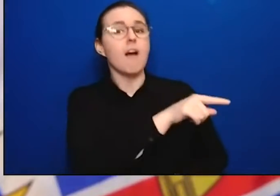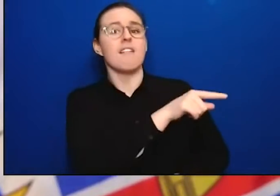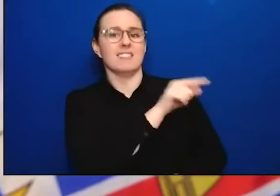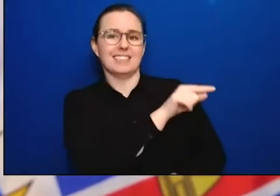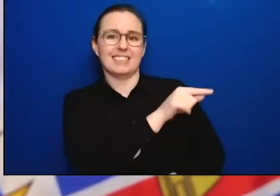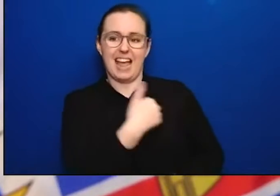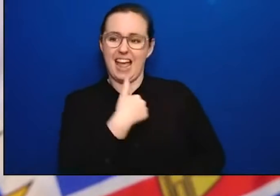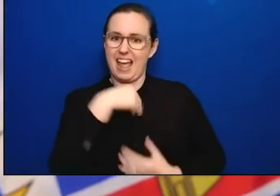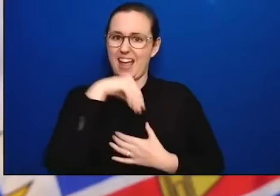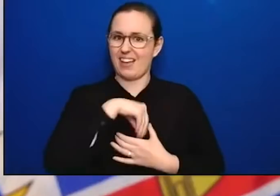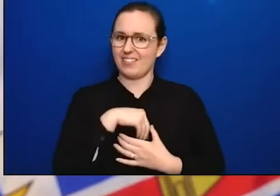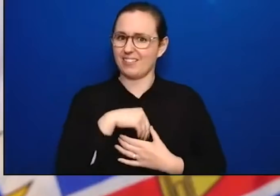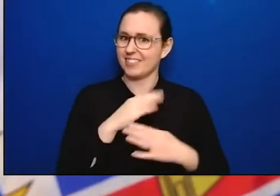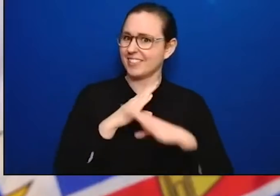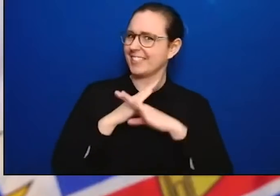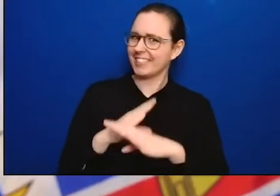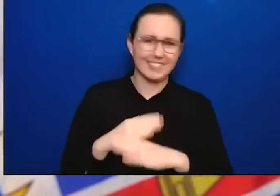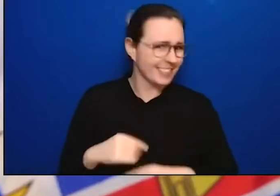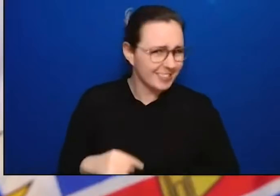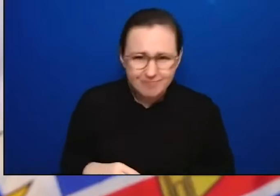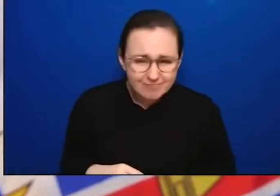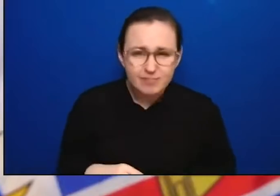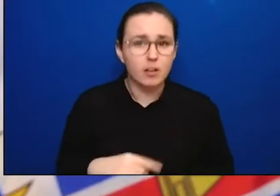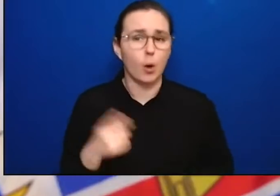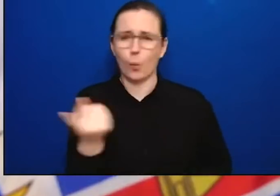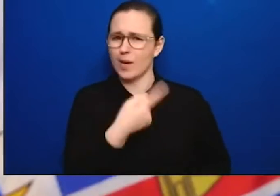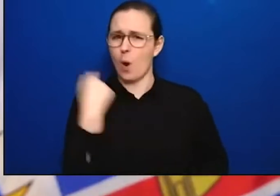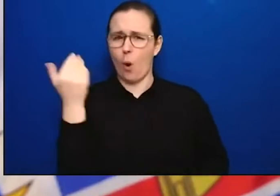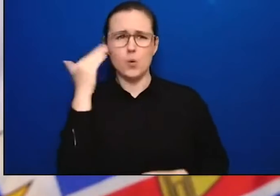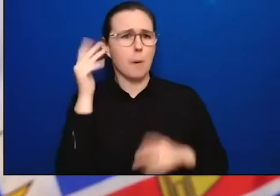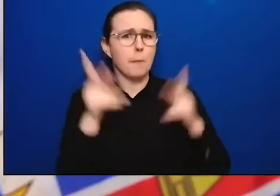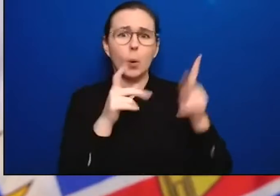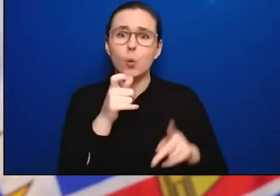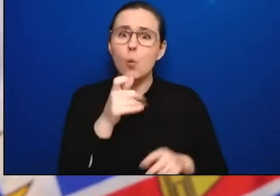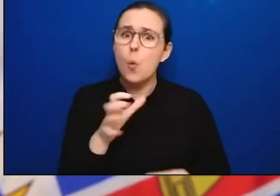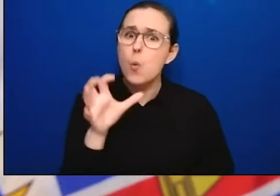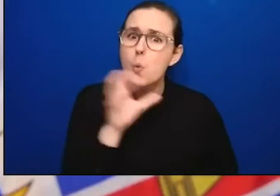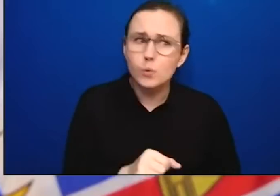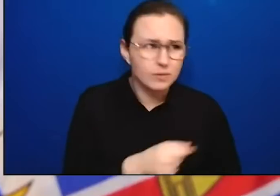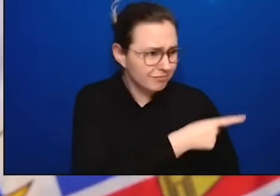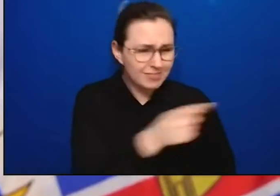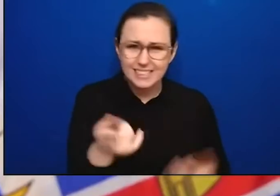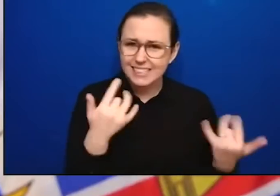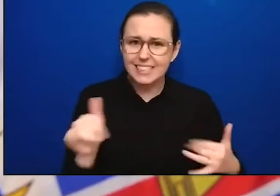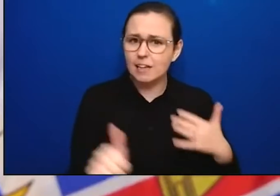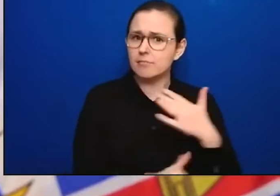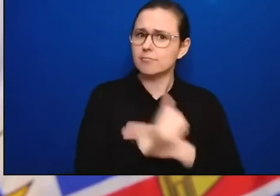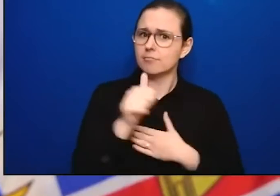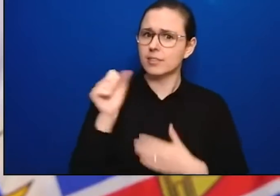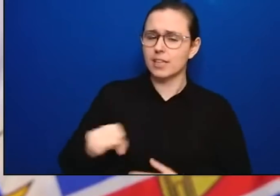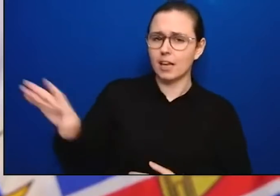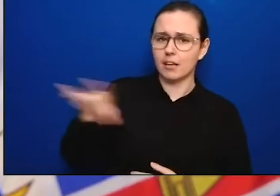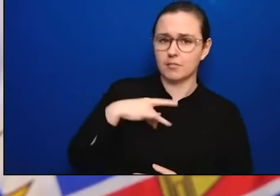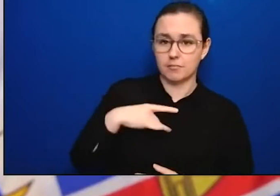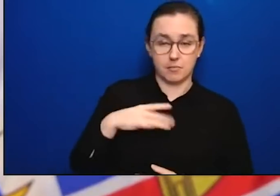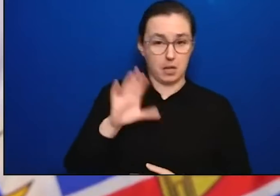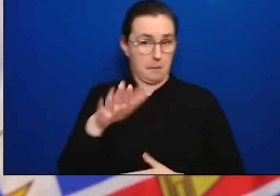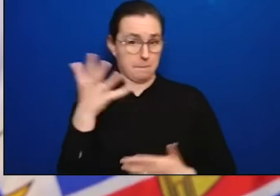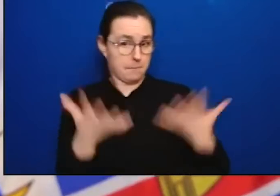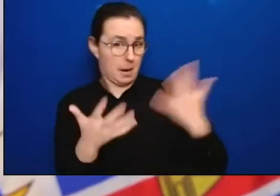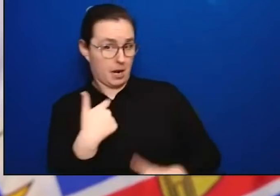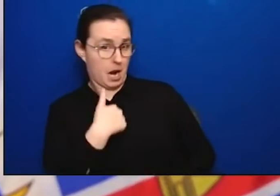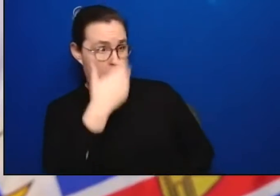work, who is immune compromised, who's older, who may have that extra risk right now when there's so much of this virus